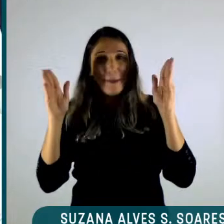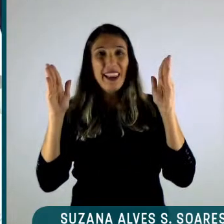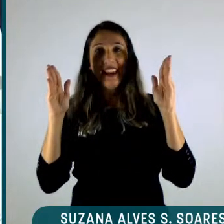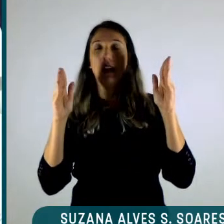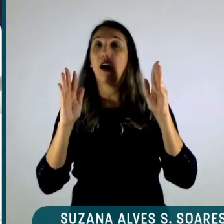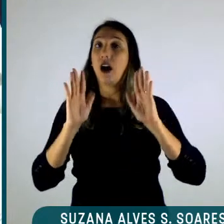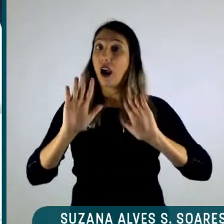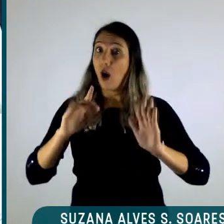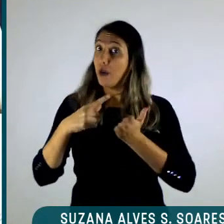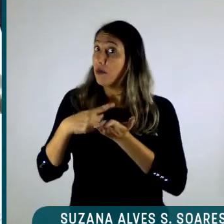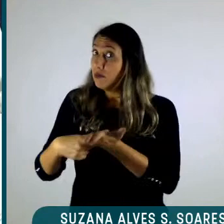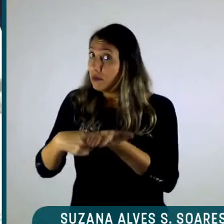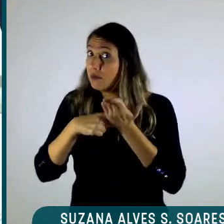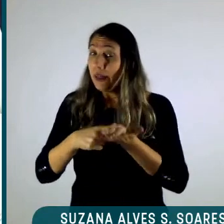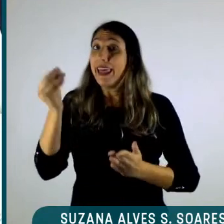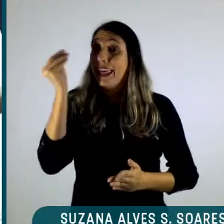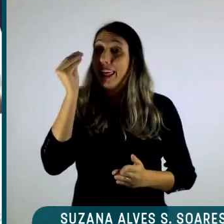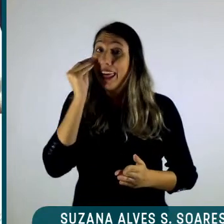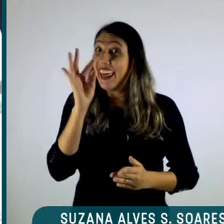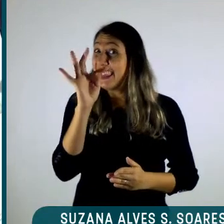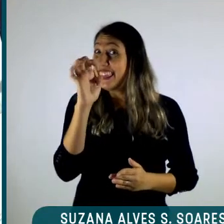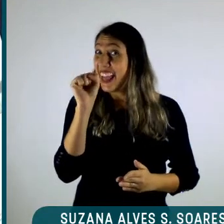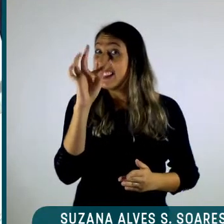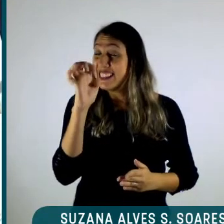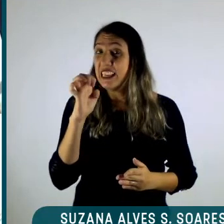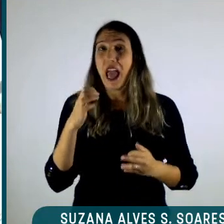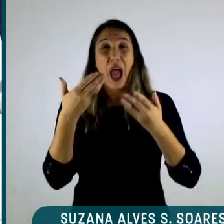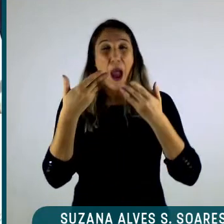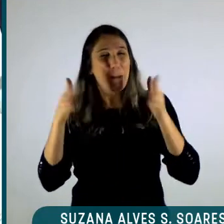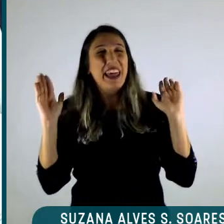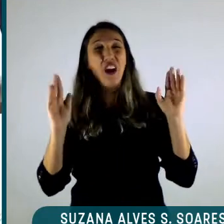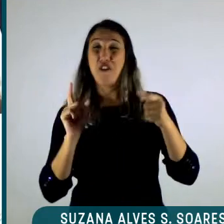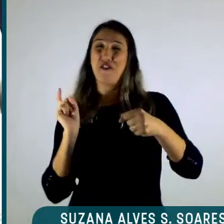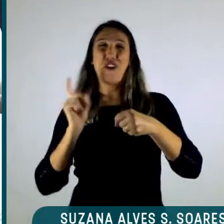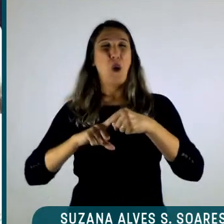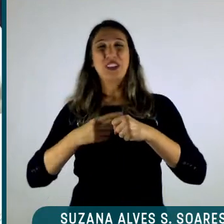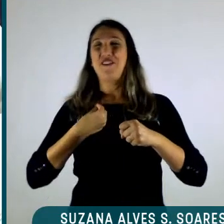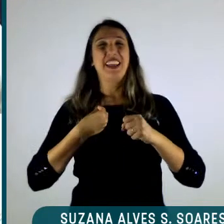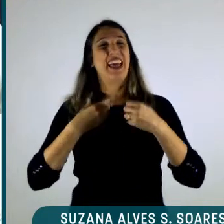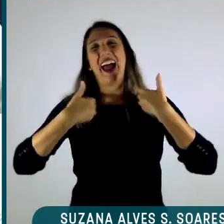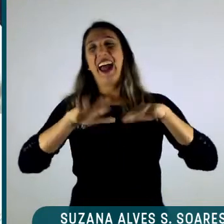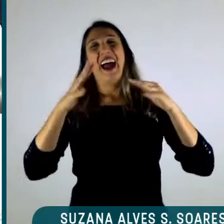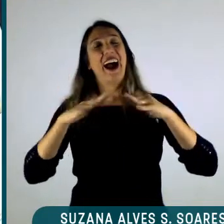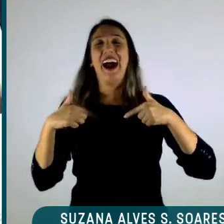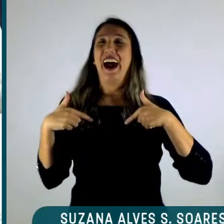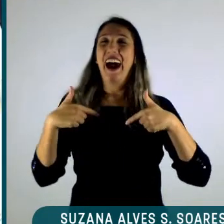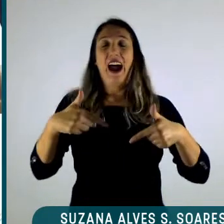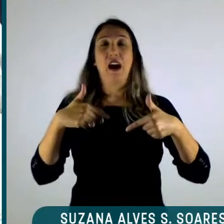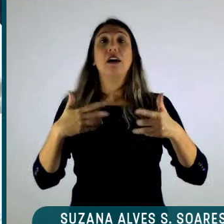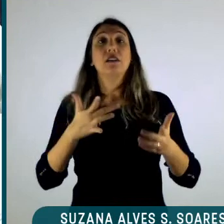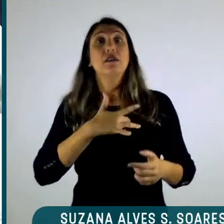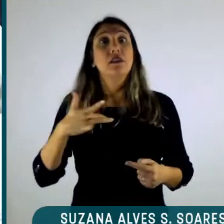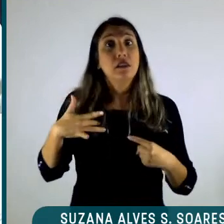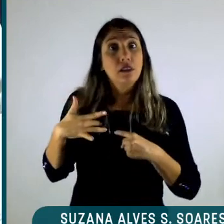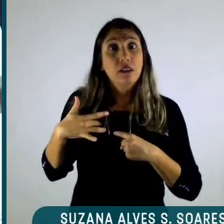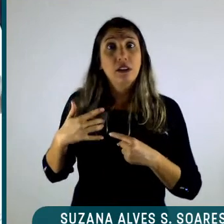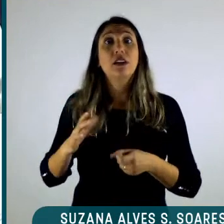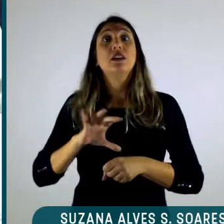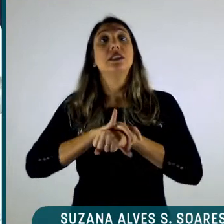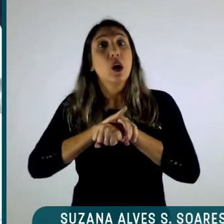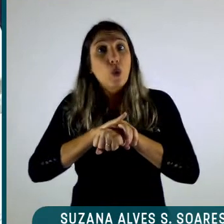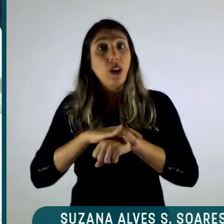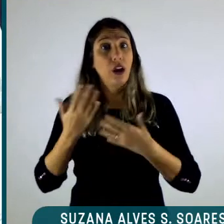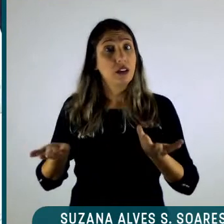this reopening may be intermediated by tests. It's not possible that this reopening of activities with no